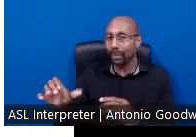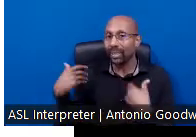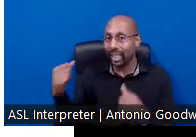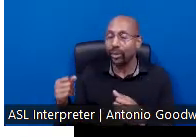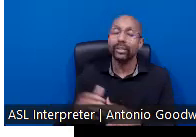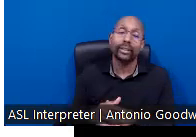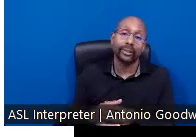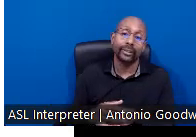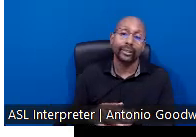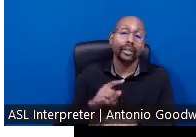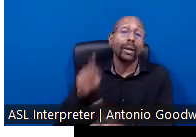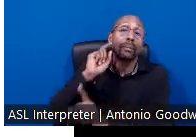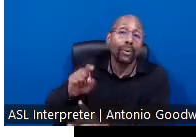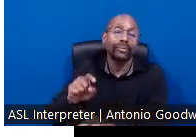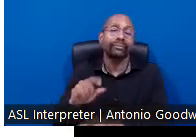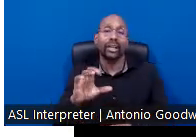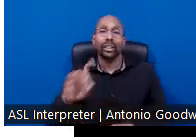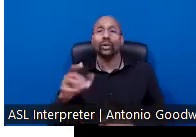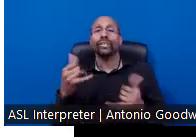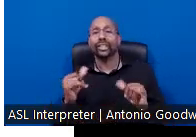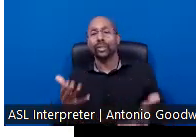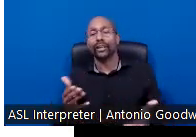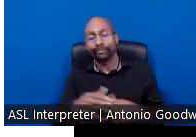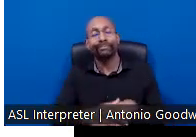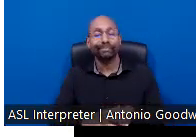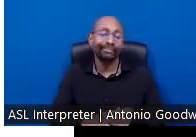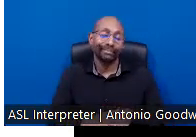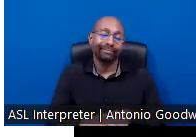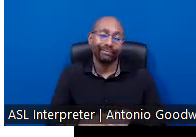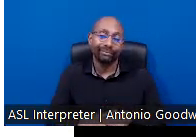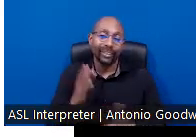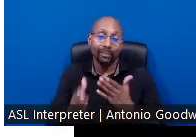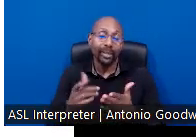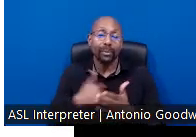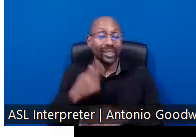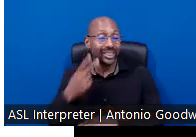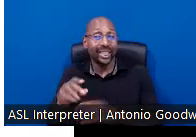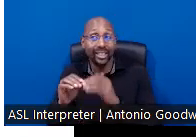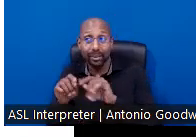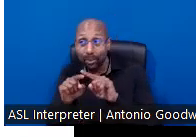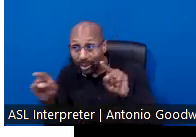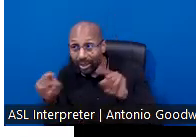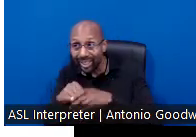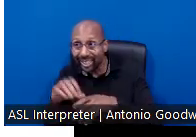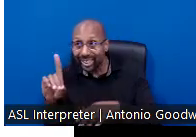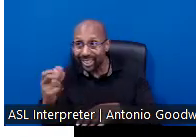COVID is still there, and the numbers are going to be a little bit higher than what we're seeing in dashboards. Just Just give me one.